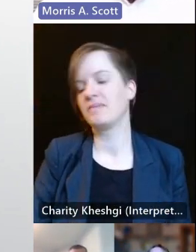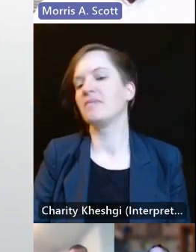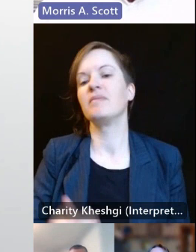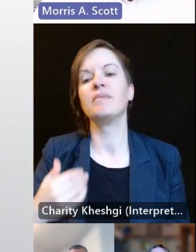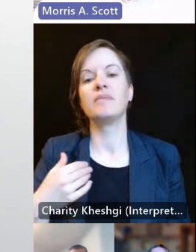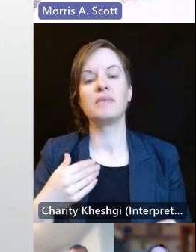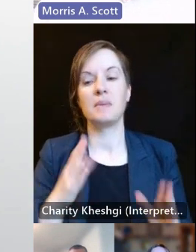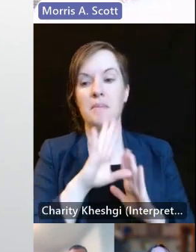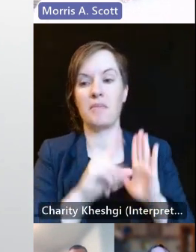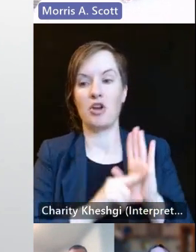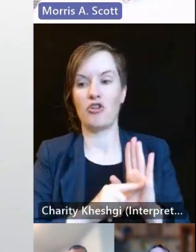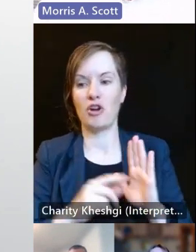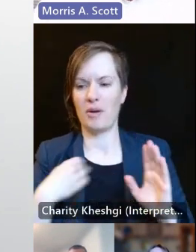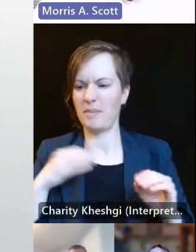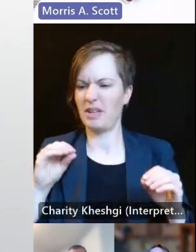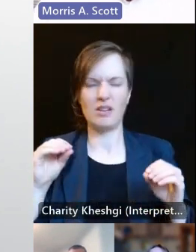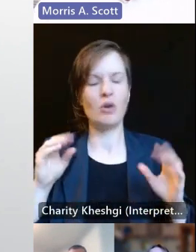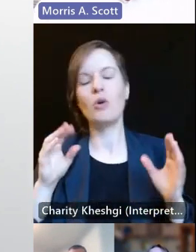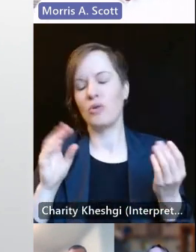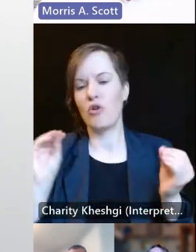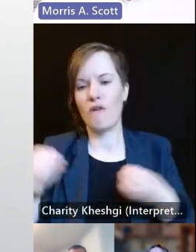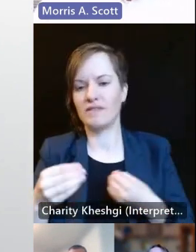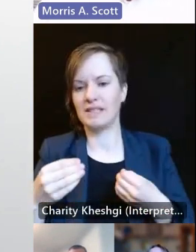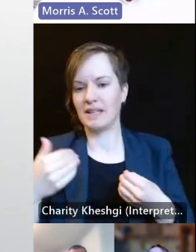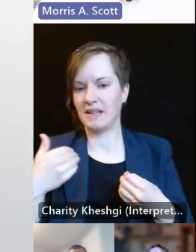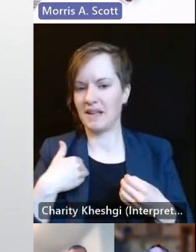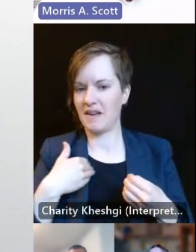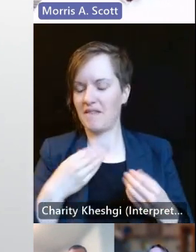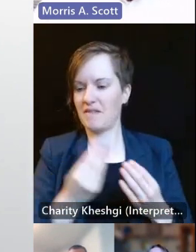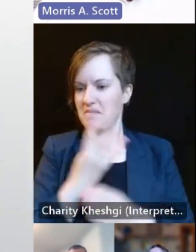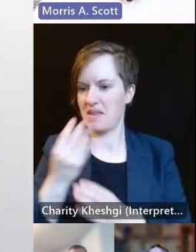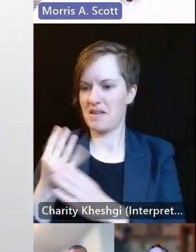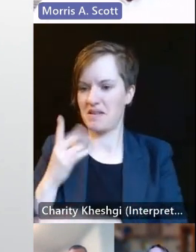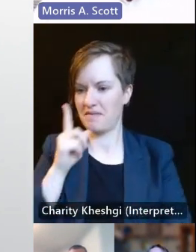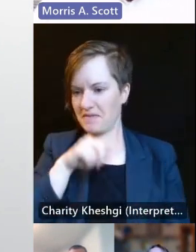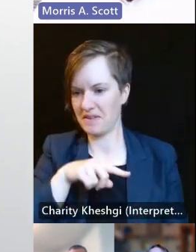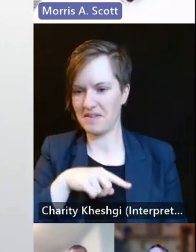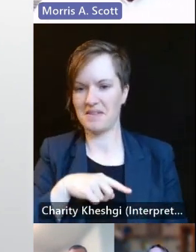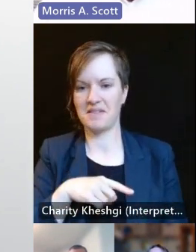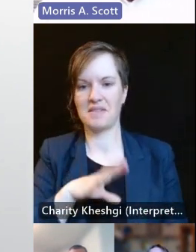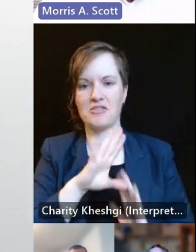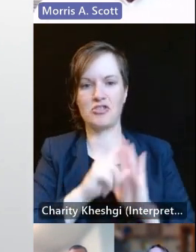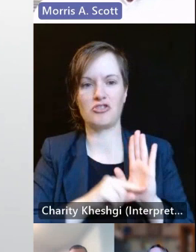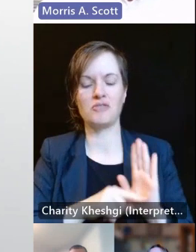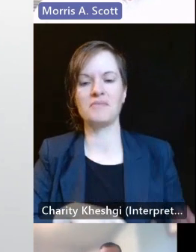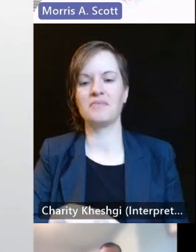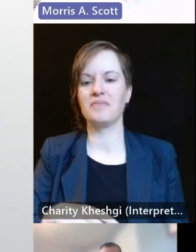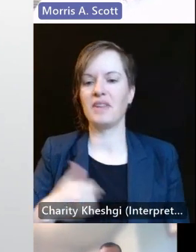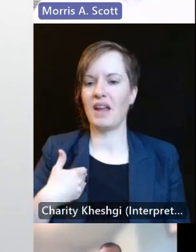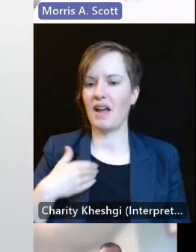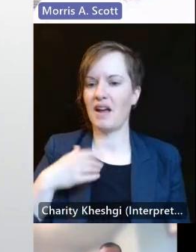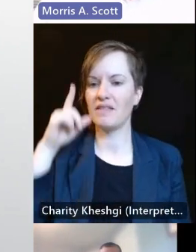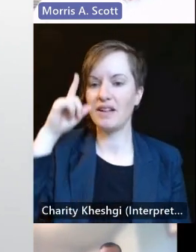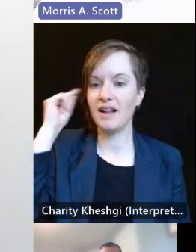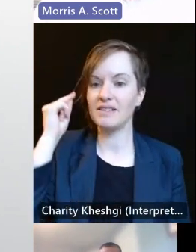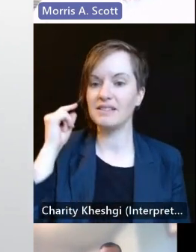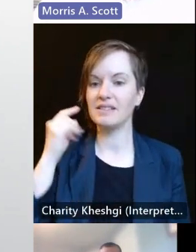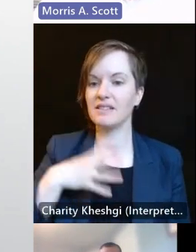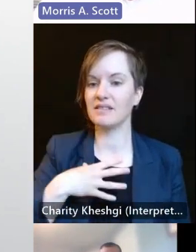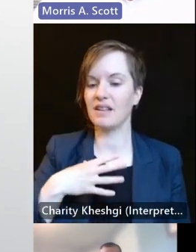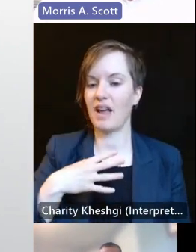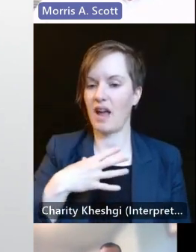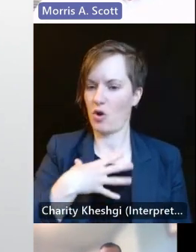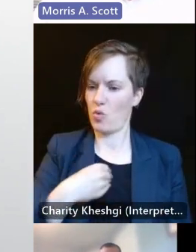artificial plants. I am wearing glasses, and I am also wearing a white button-down shirt. With